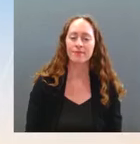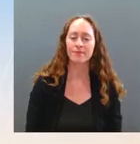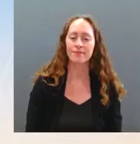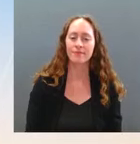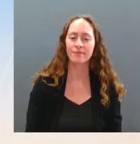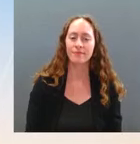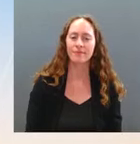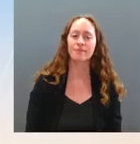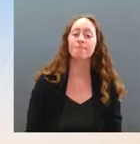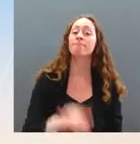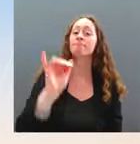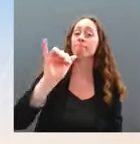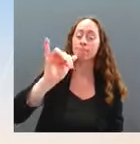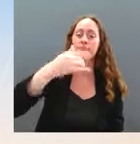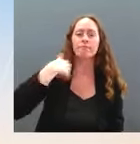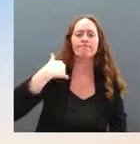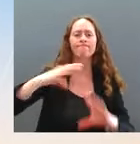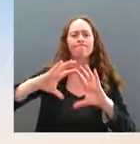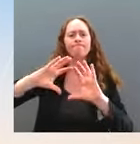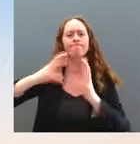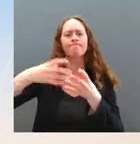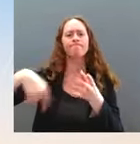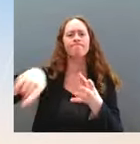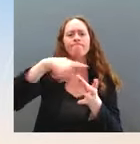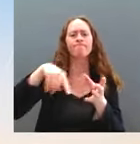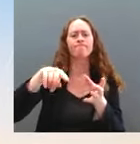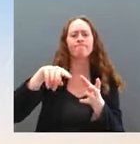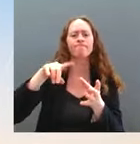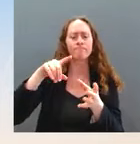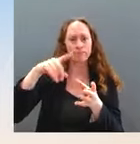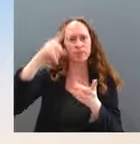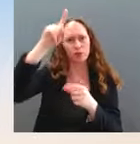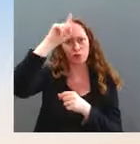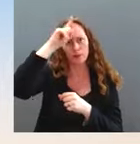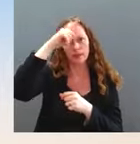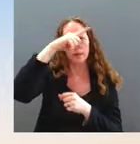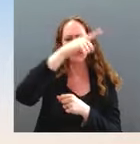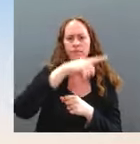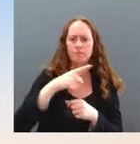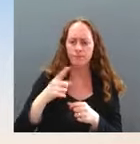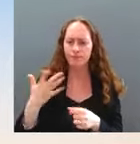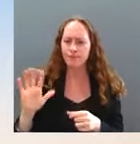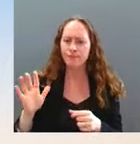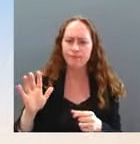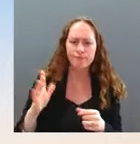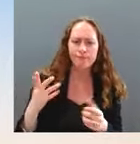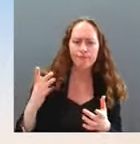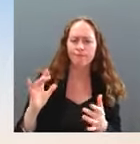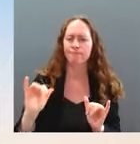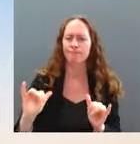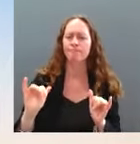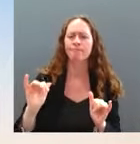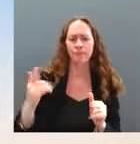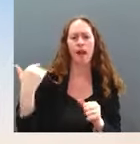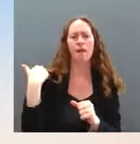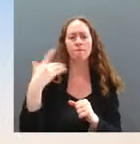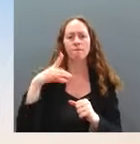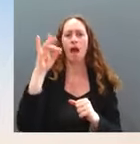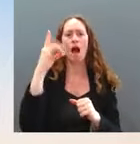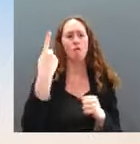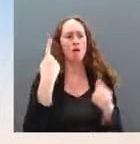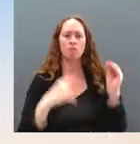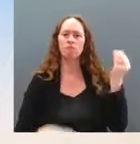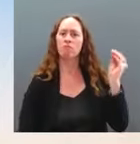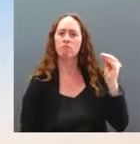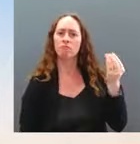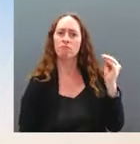civilians. Is the U.S. either aware of that intelligence, or does it have any intercepts of its own that show something similar? I have seen the reports, but I don't have anything more